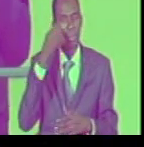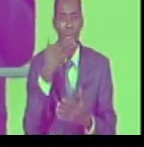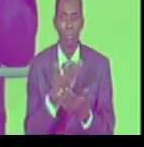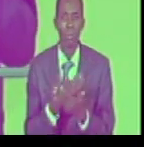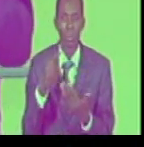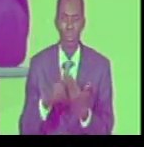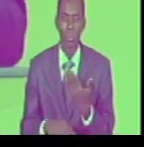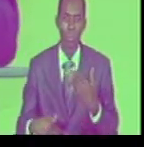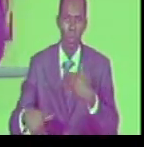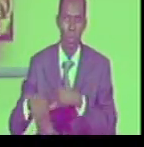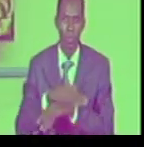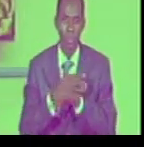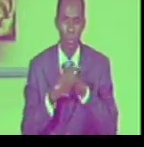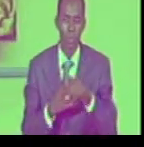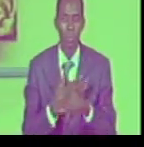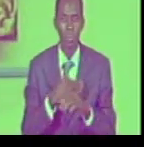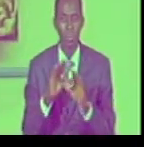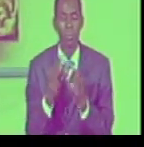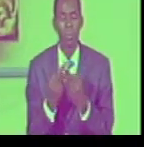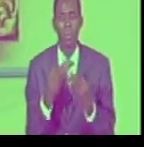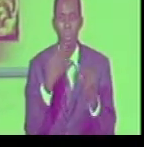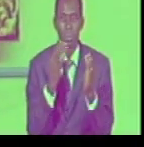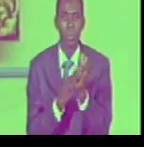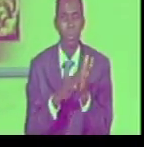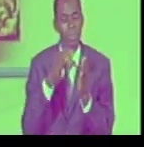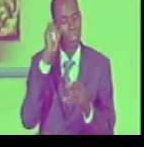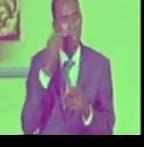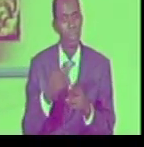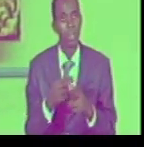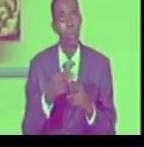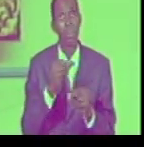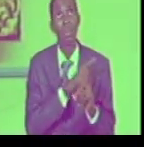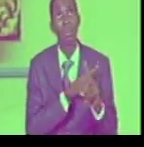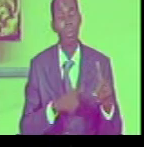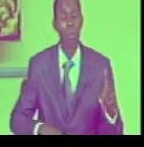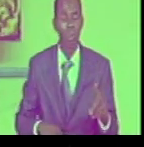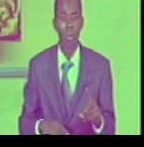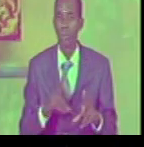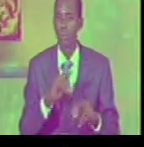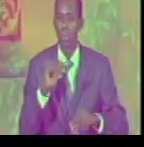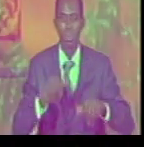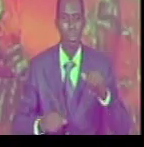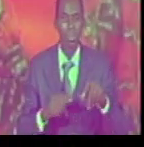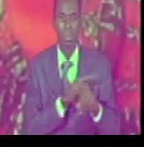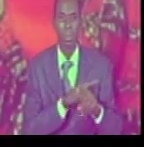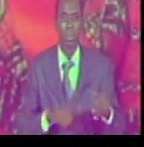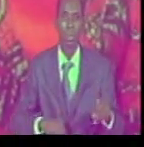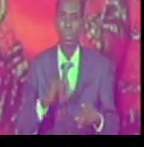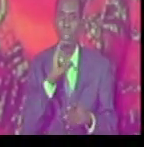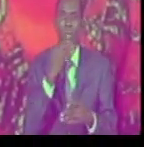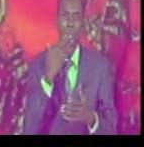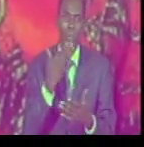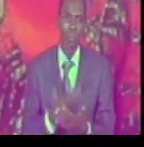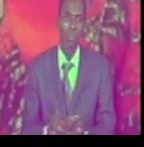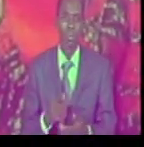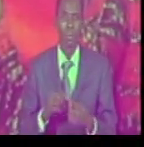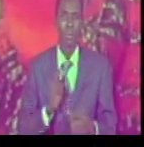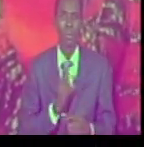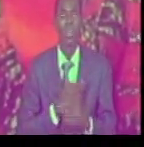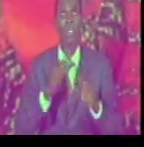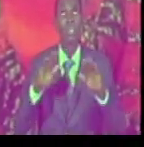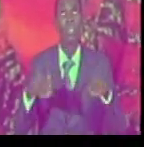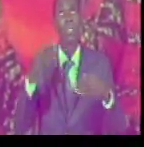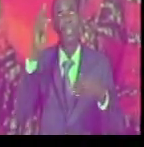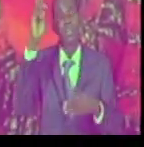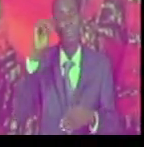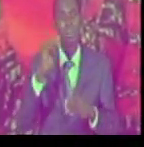him. Magnify his name. No doubt the Lord is good to us. Give him glory. Give him praise. Give him honor. Give